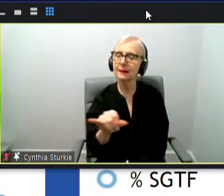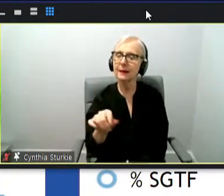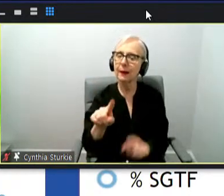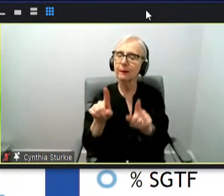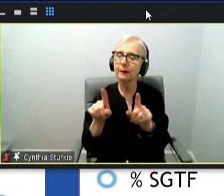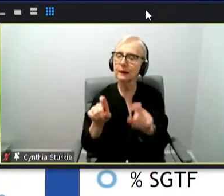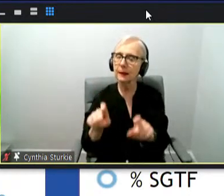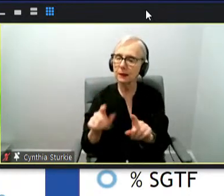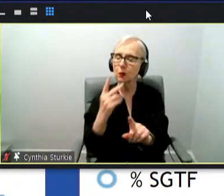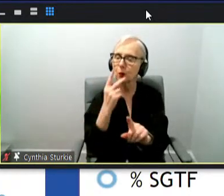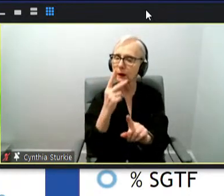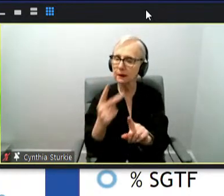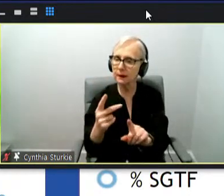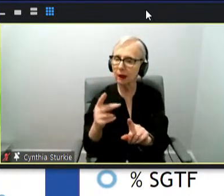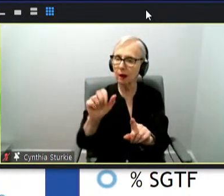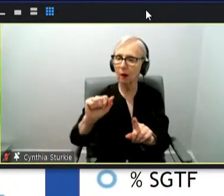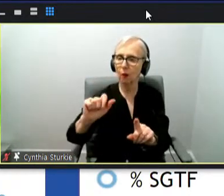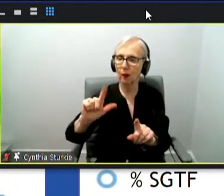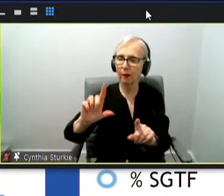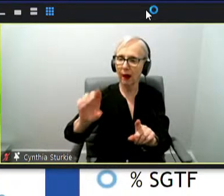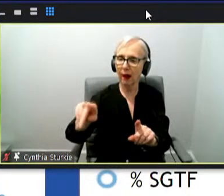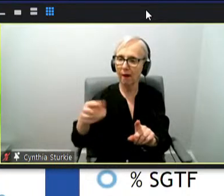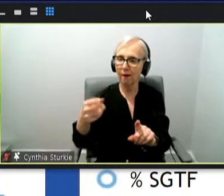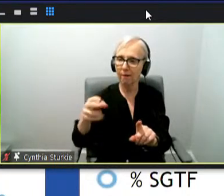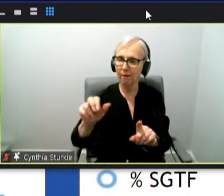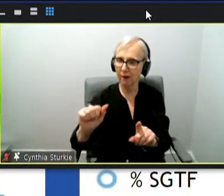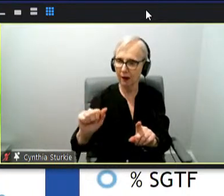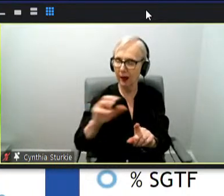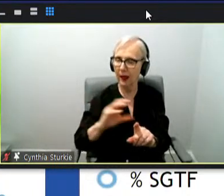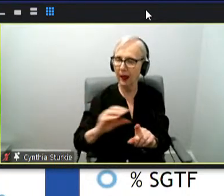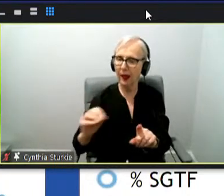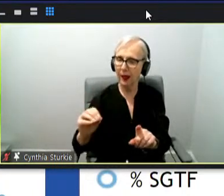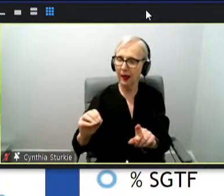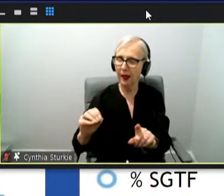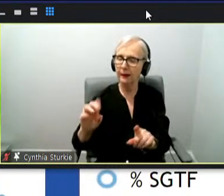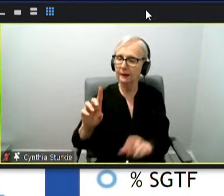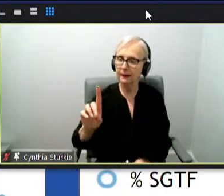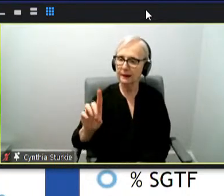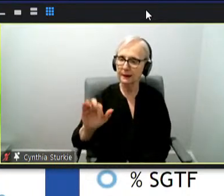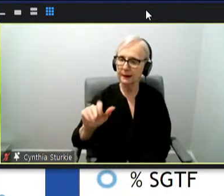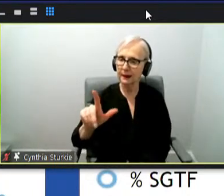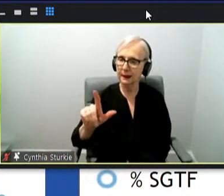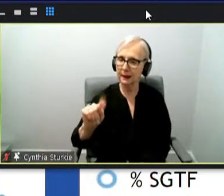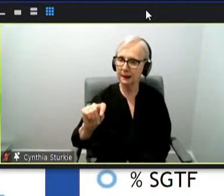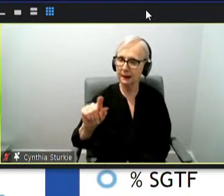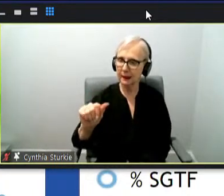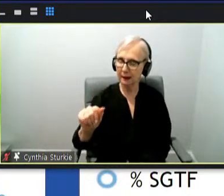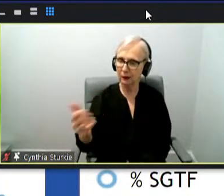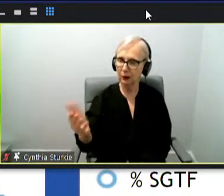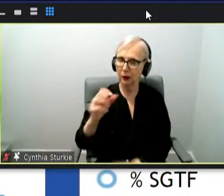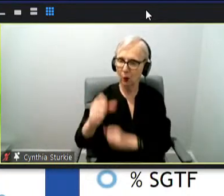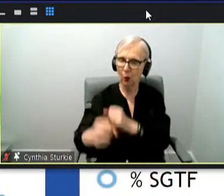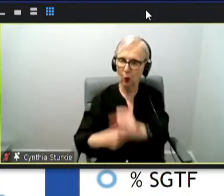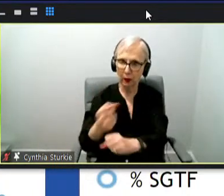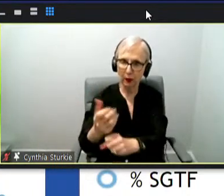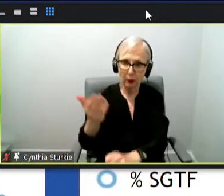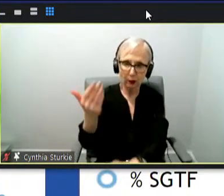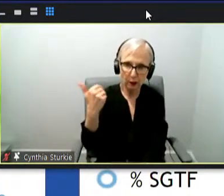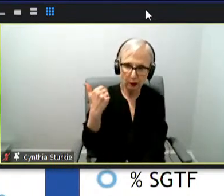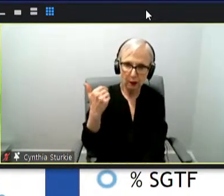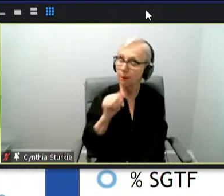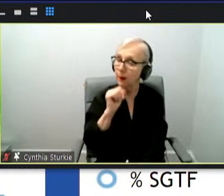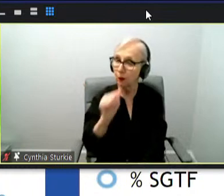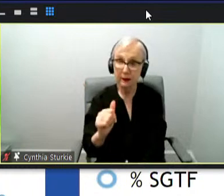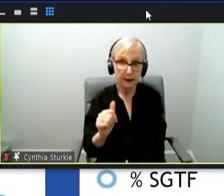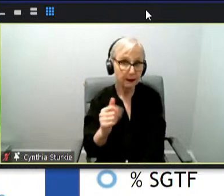we saw with the Alpha variant a year ago, it's a profile that we did not see with the Delta